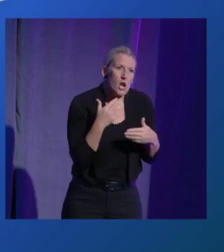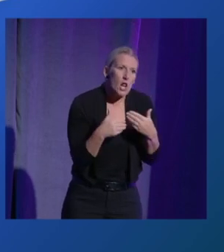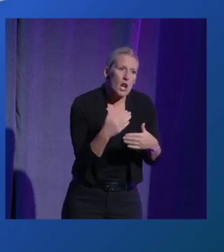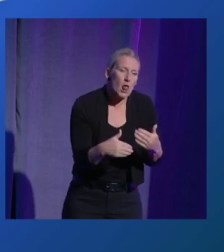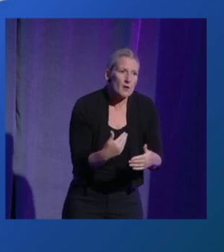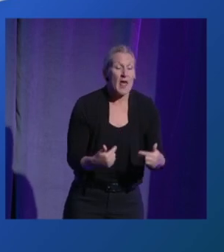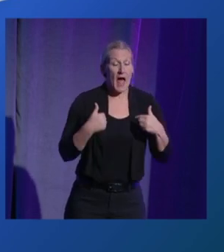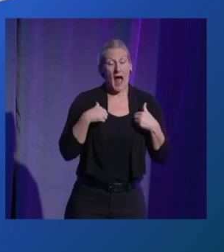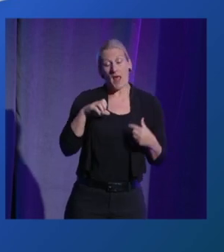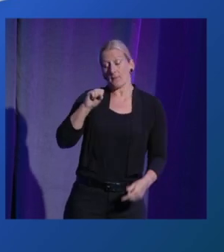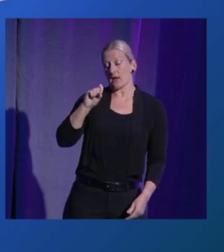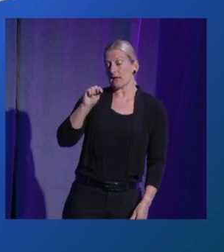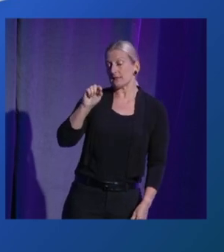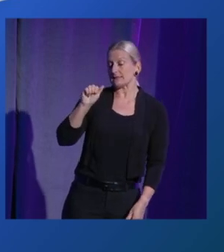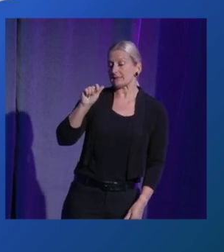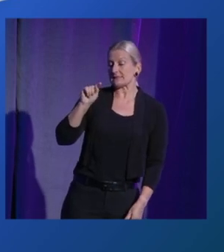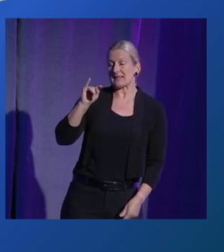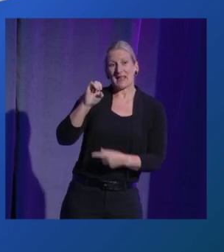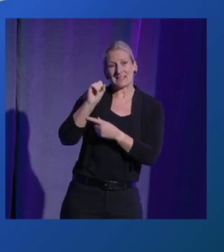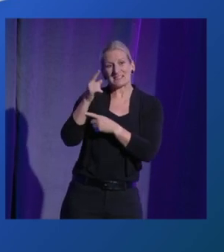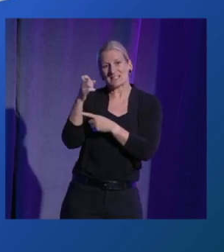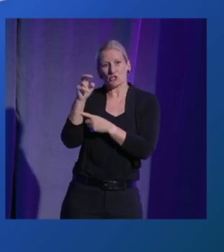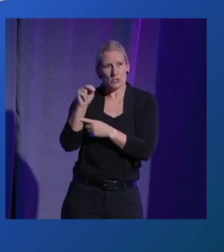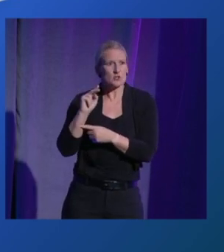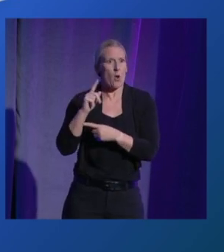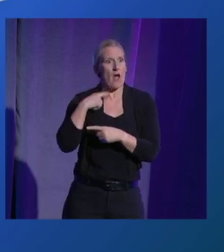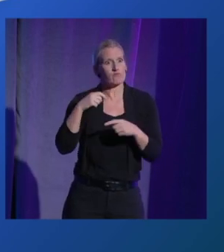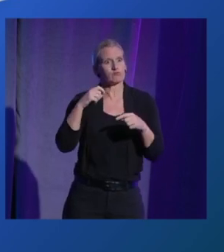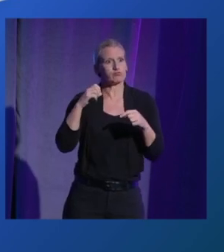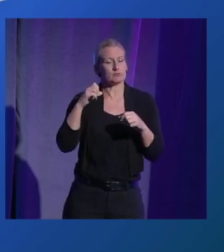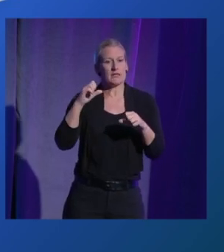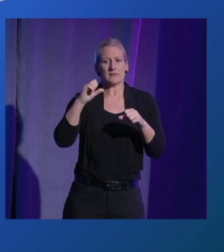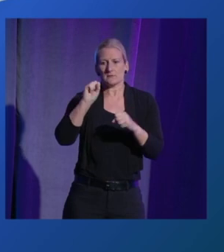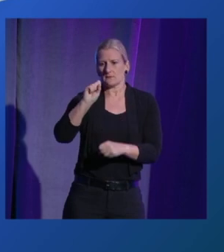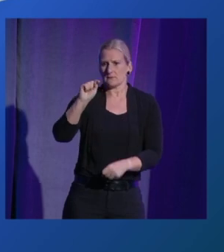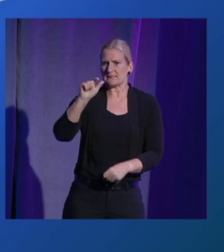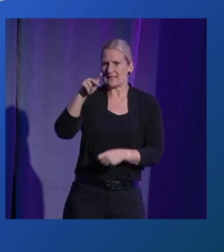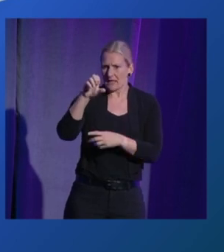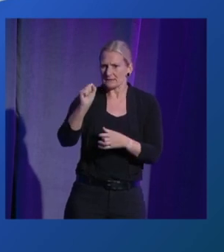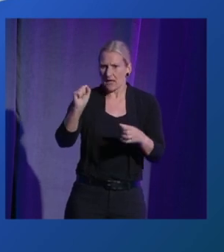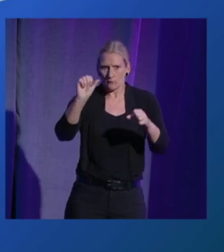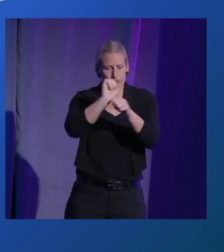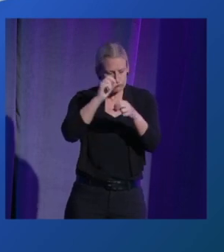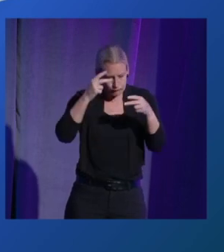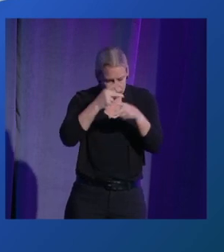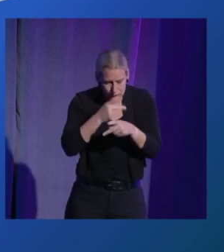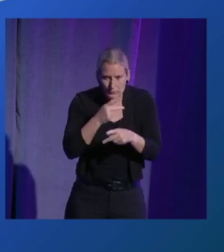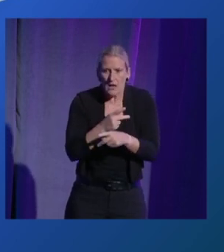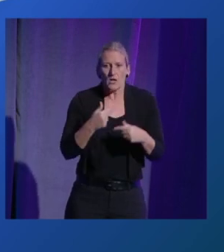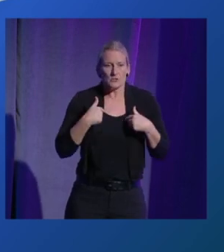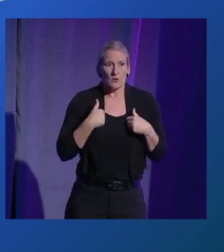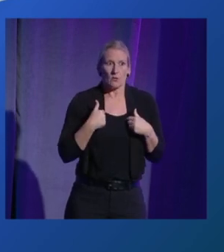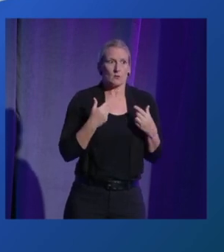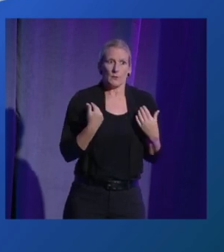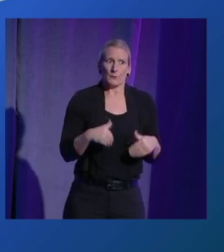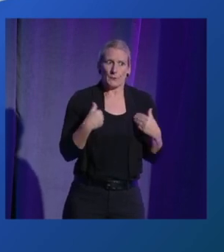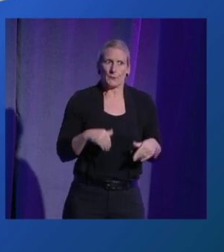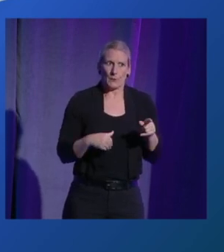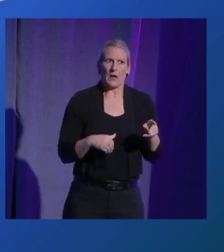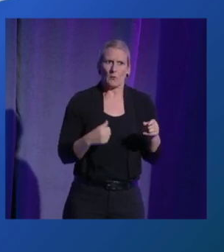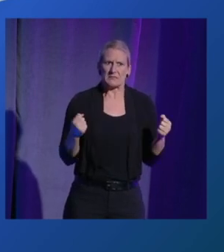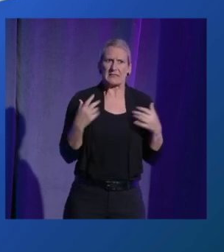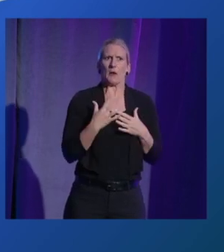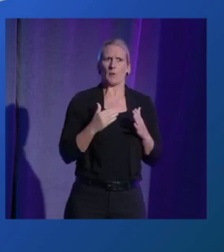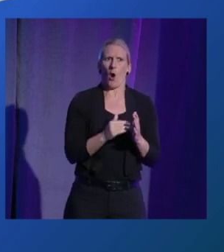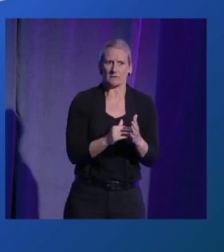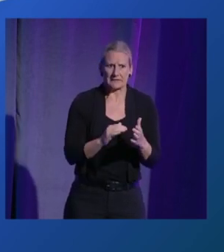science really used to scare me a lot until I realized there you know the old saying there's no such thing as a perfect model or whatever and that really is